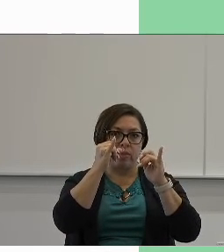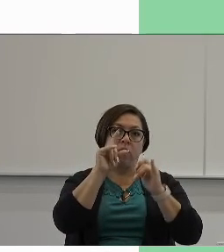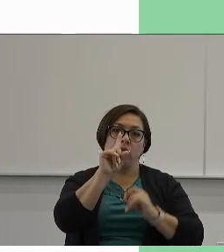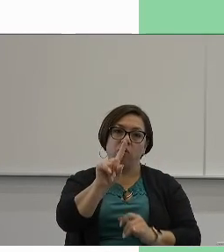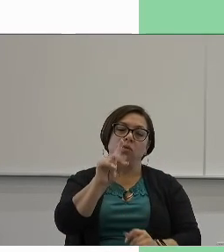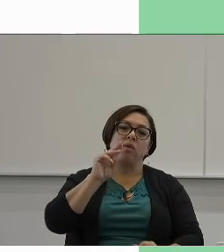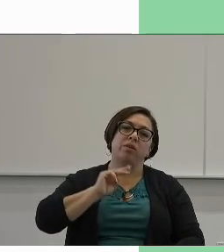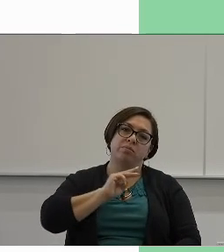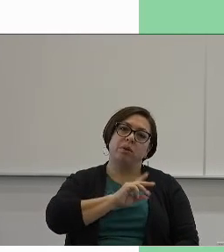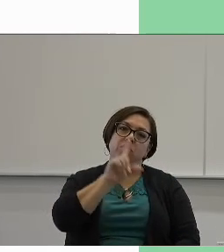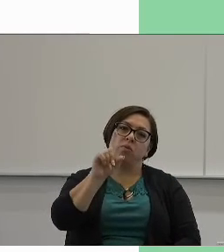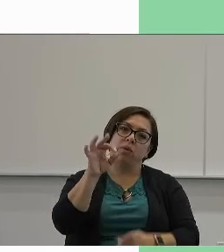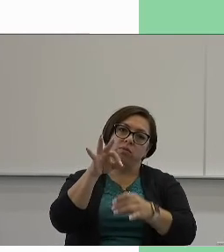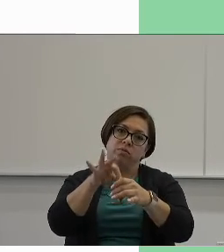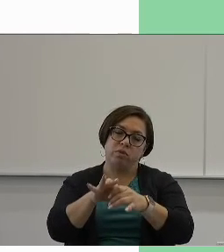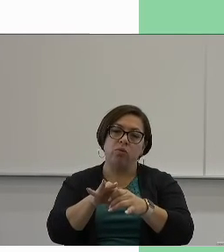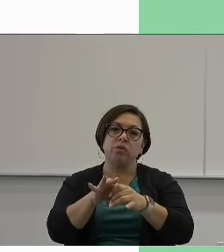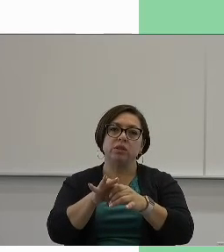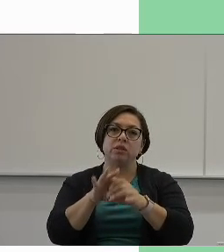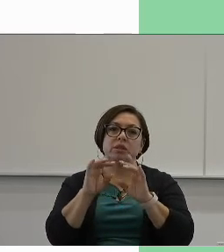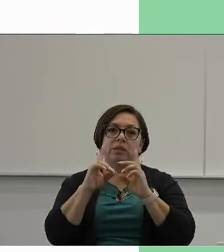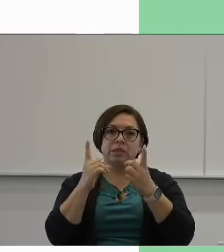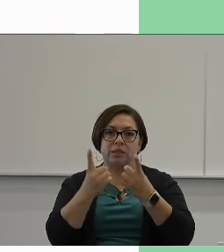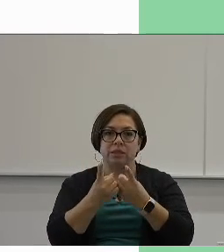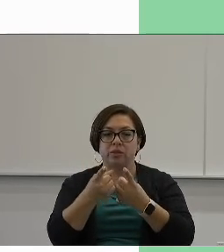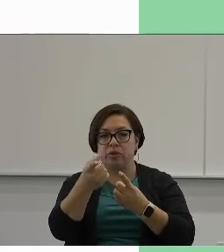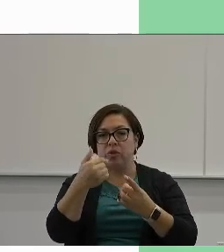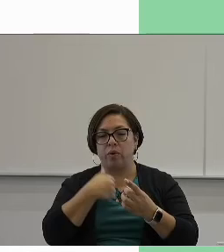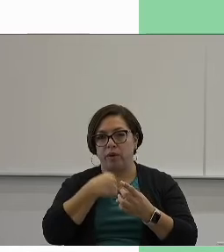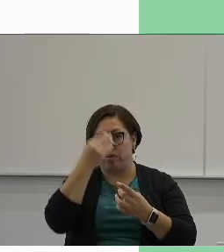is shown here for you in these materials as well.